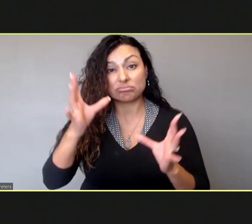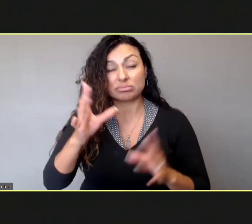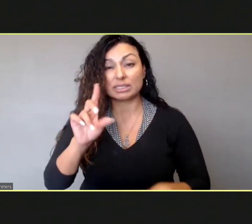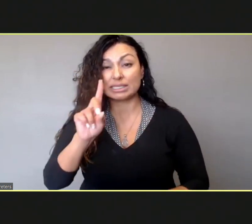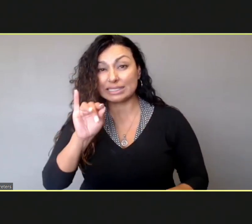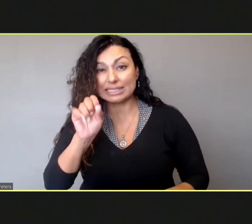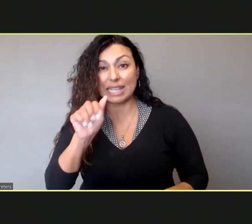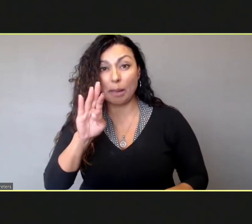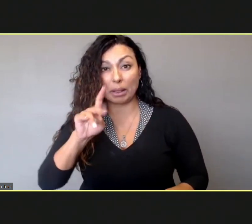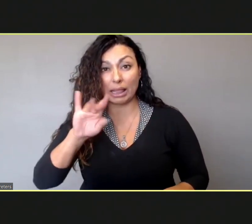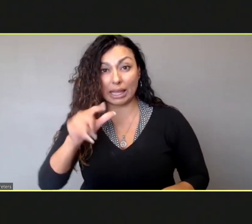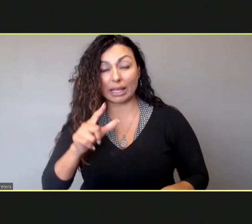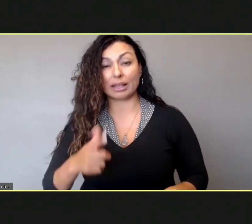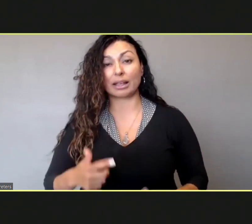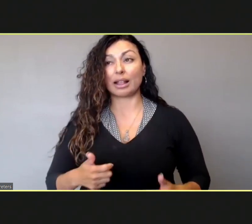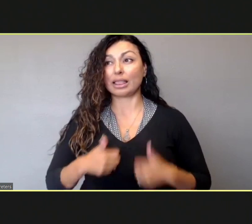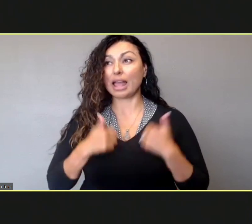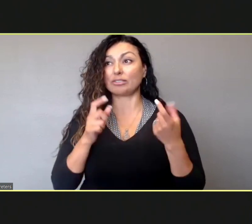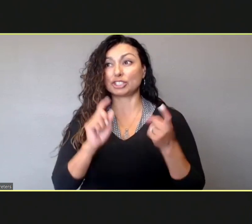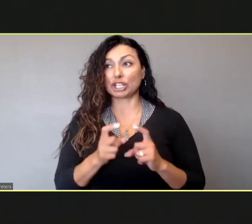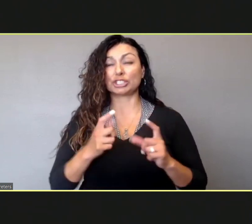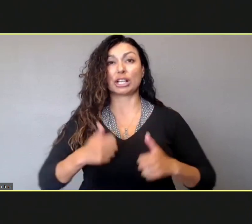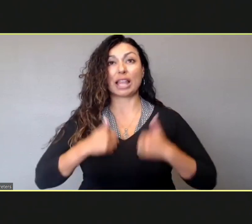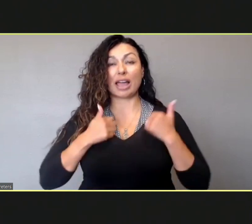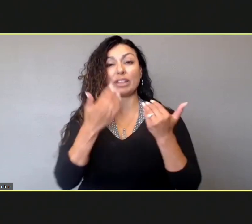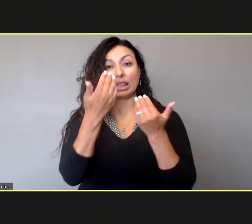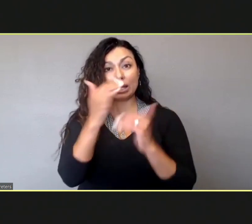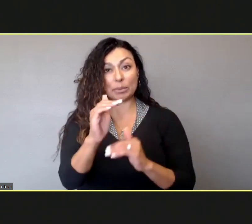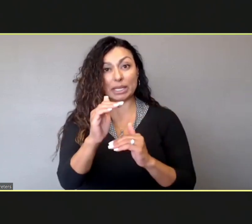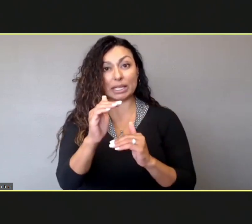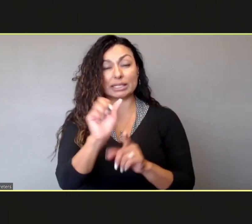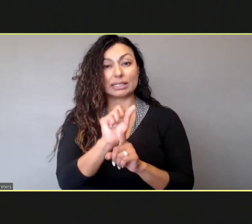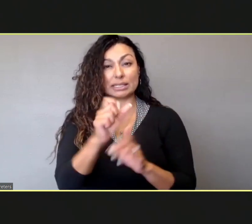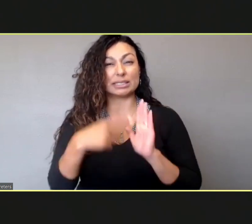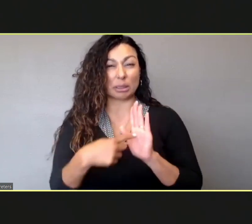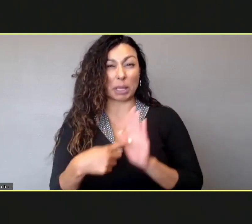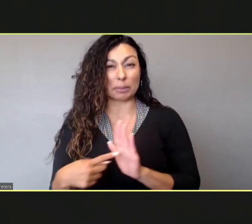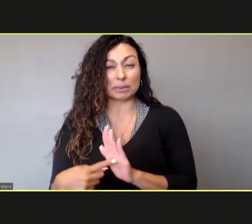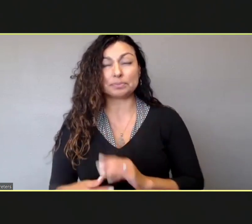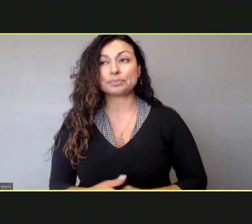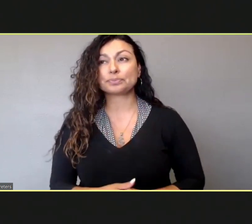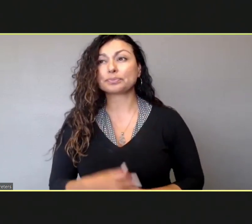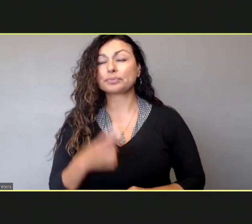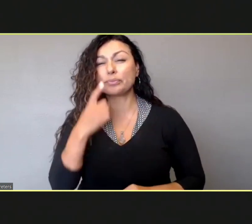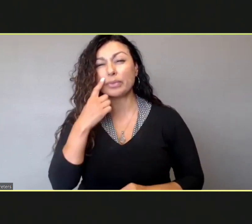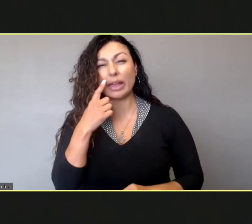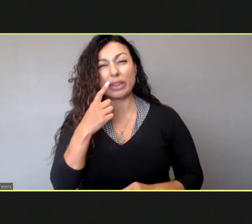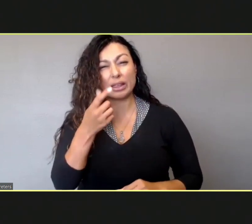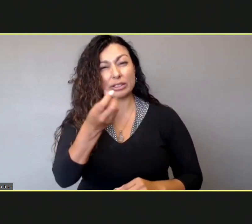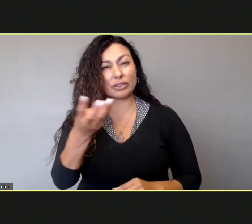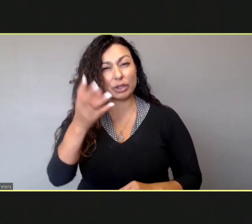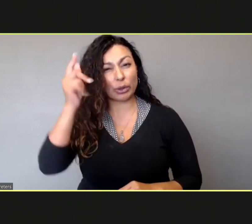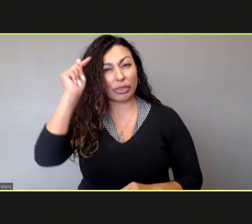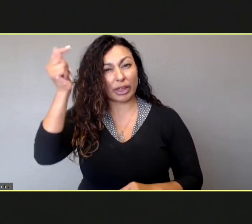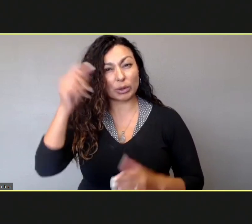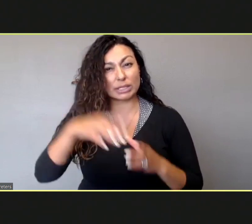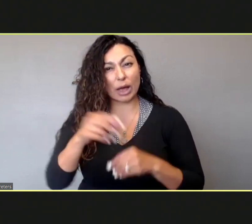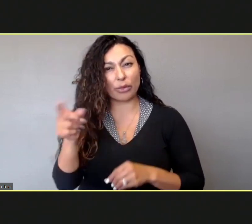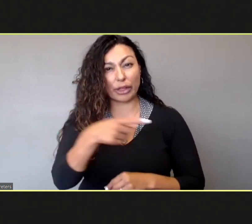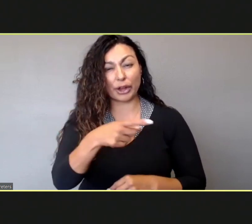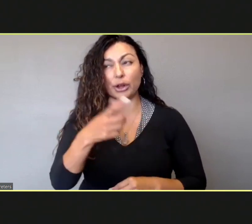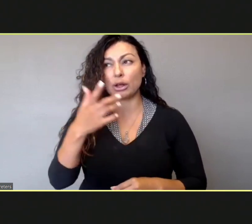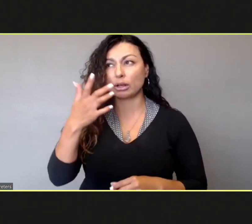life-changing, life-limiting symptoms. I think there's a number of theories out there about what's